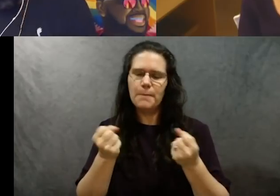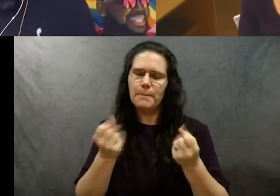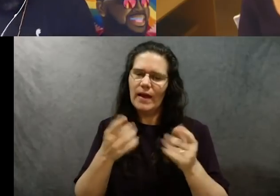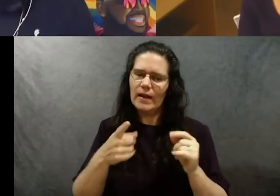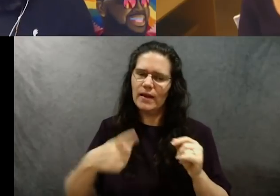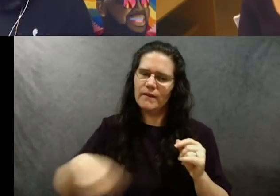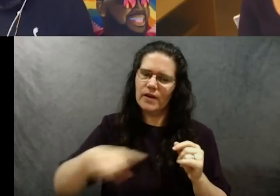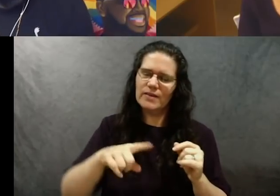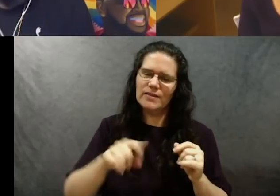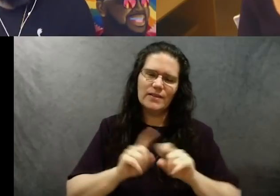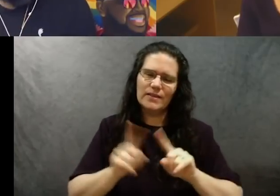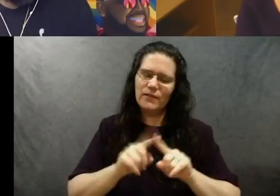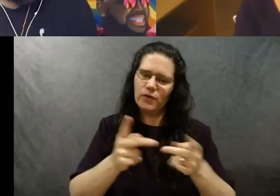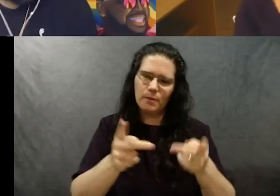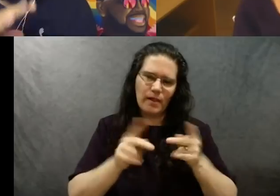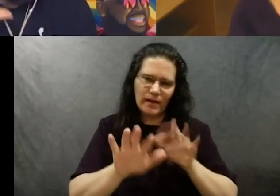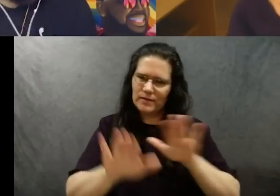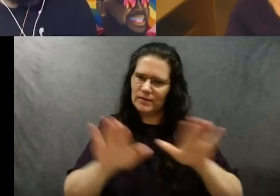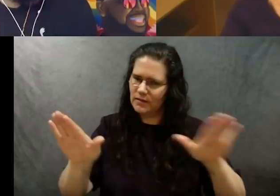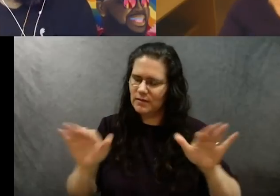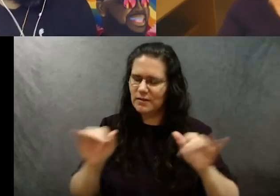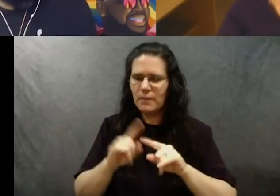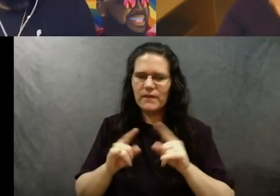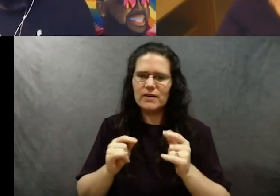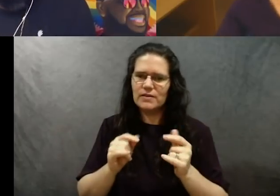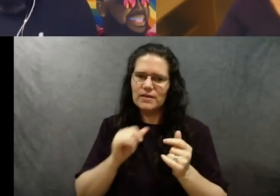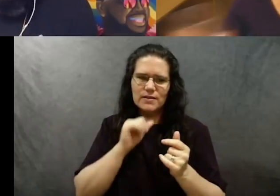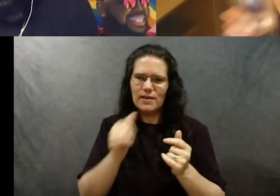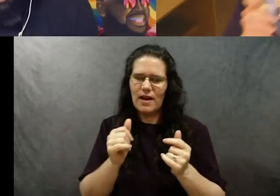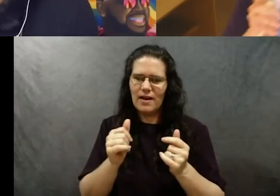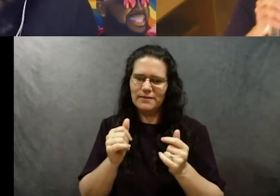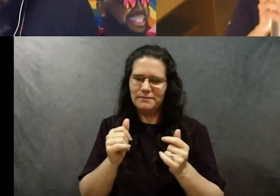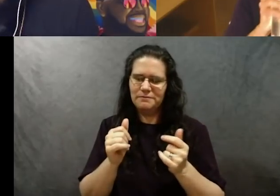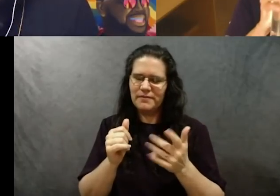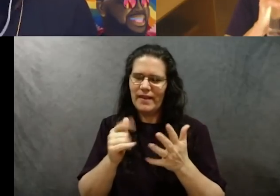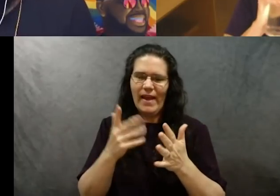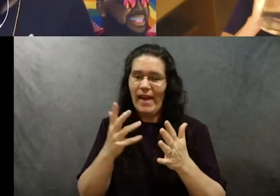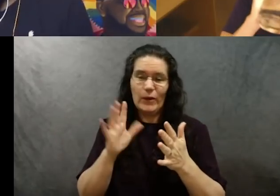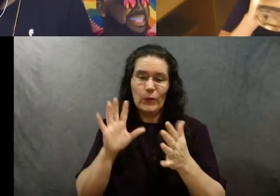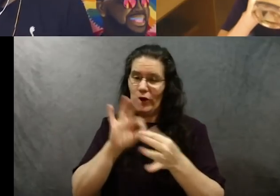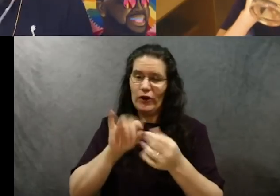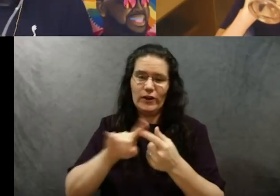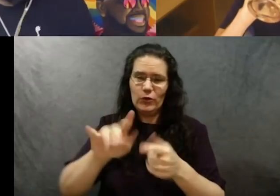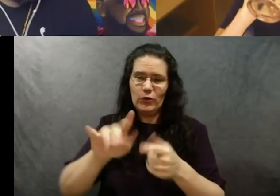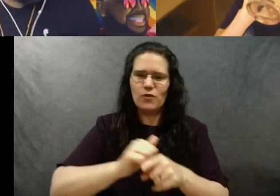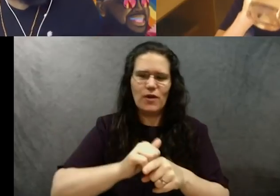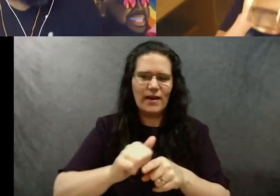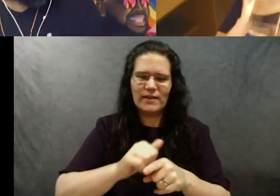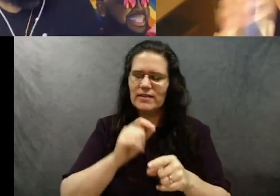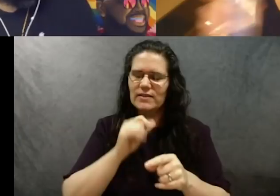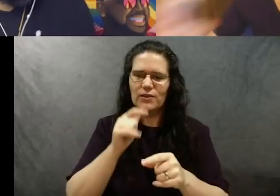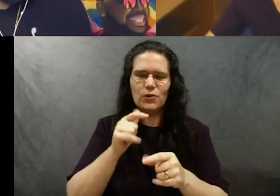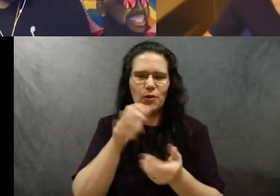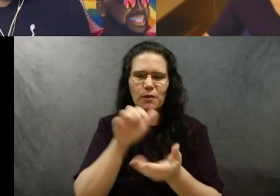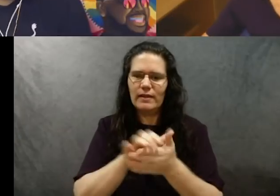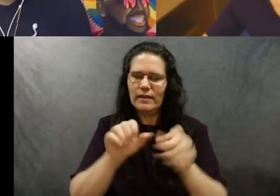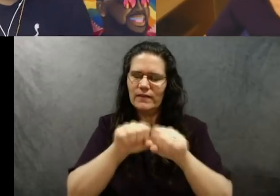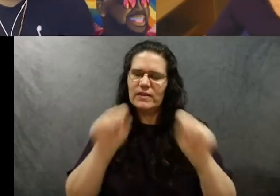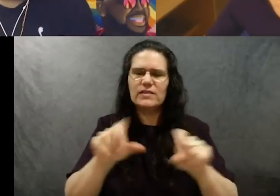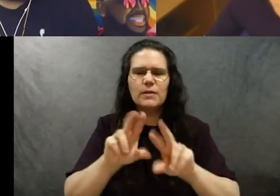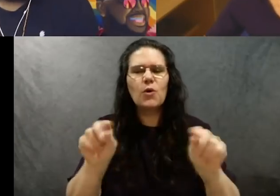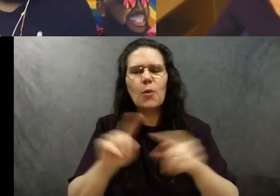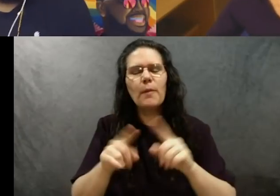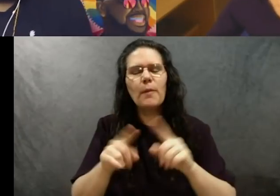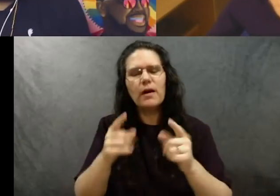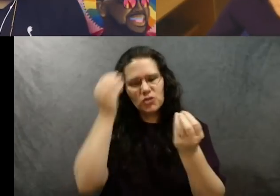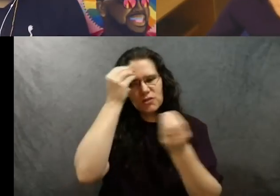in very different places with this. Some of us, this is not, you know, anywhere in our practice or in our belief system. But just for those